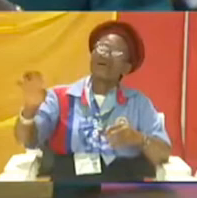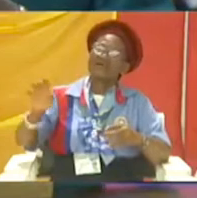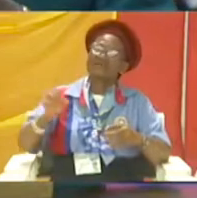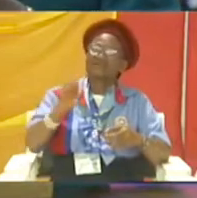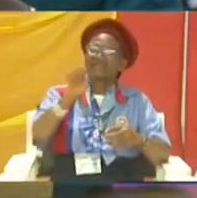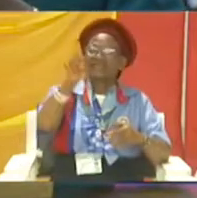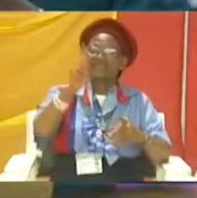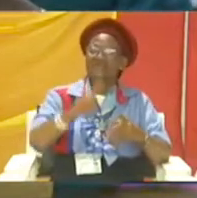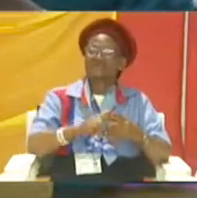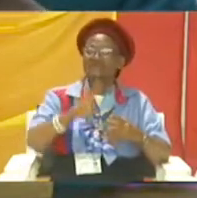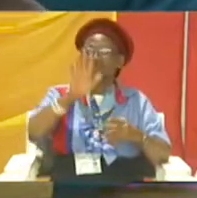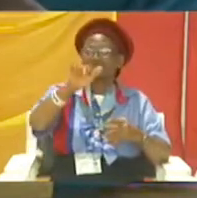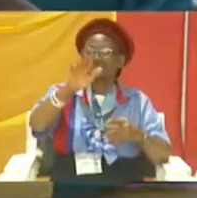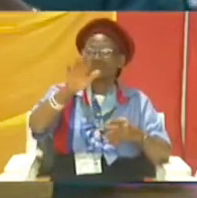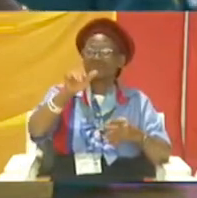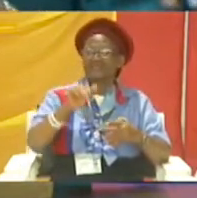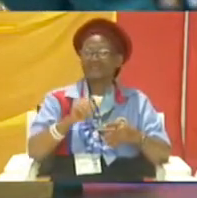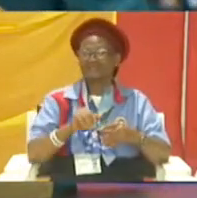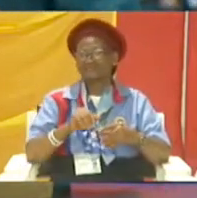15,